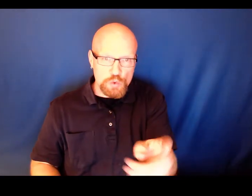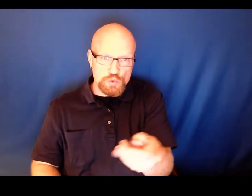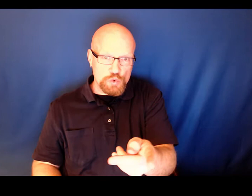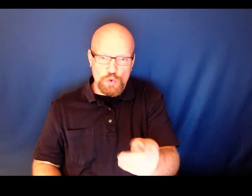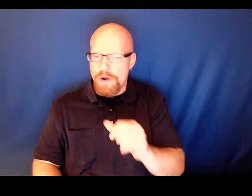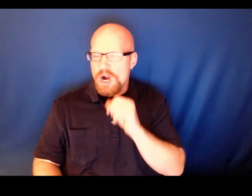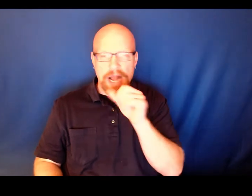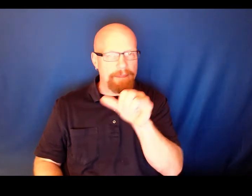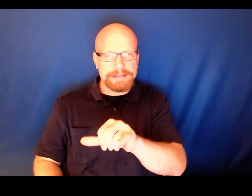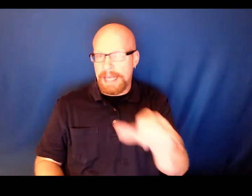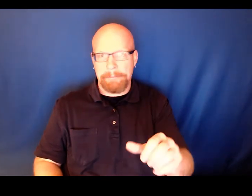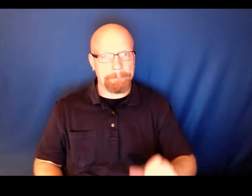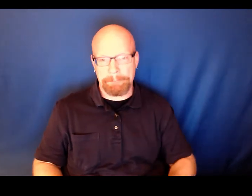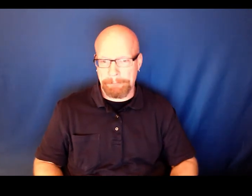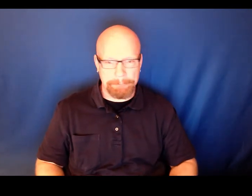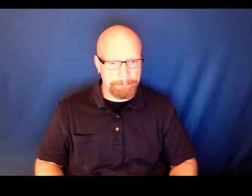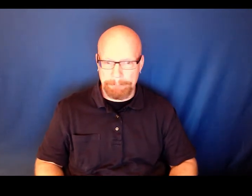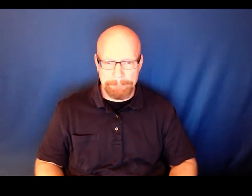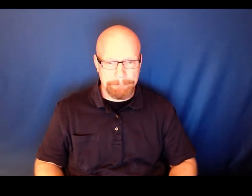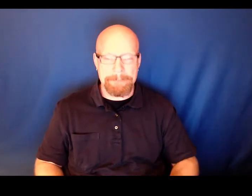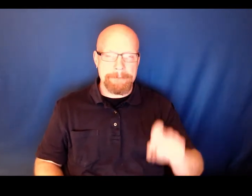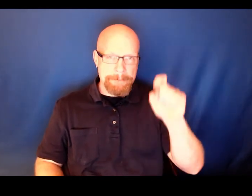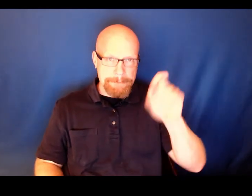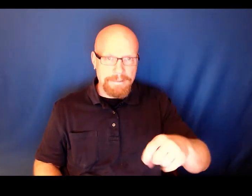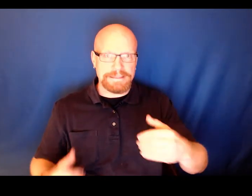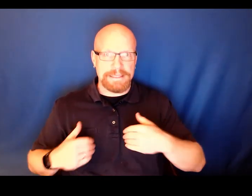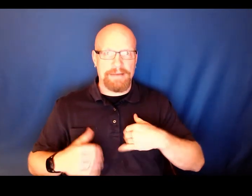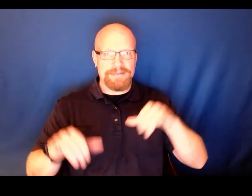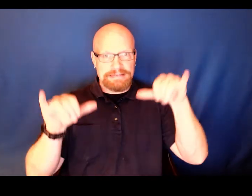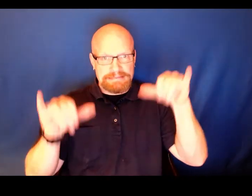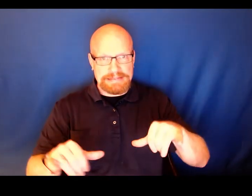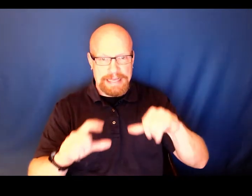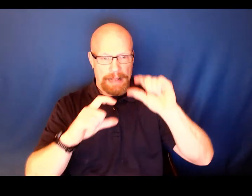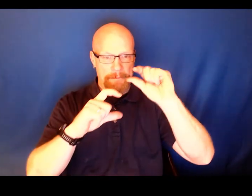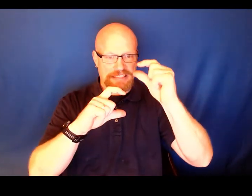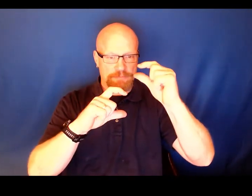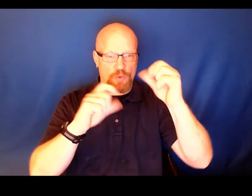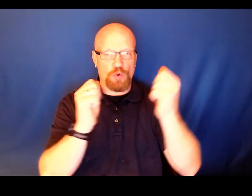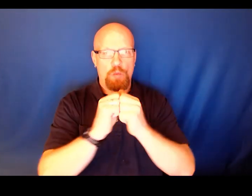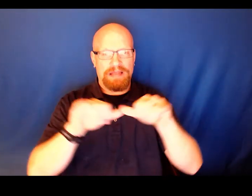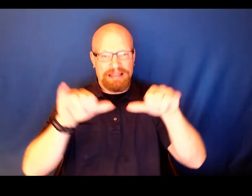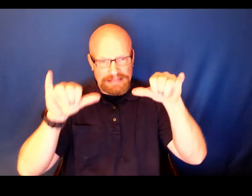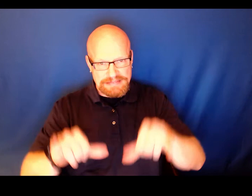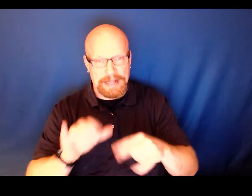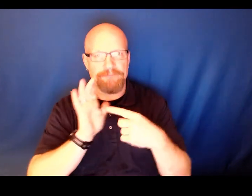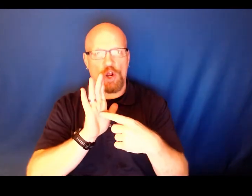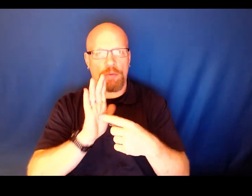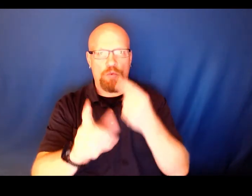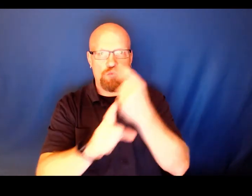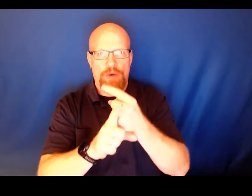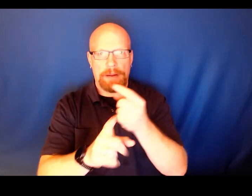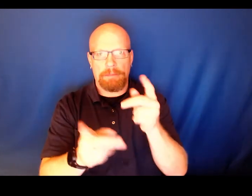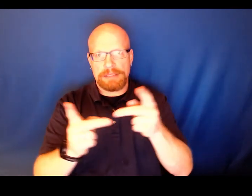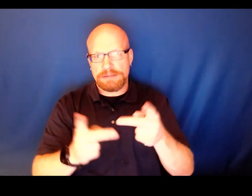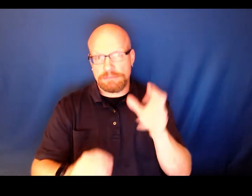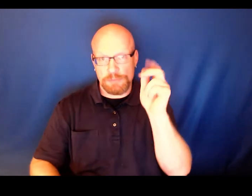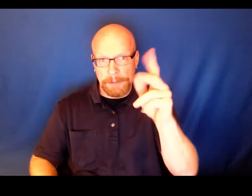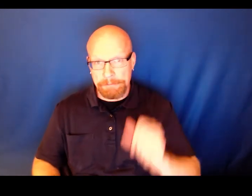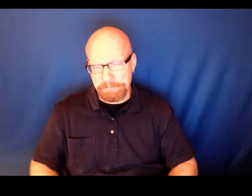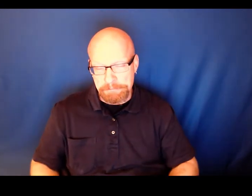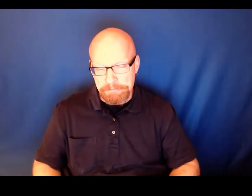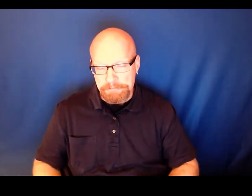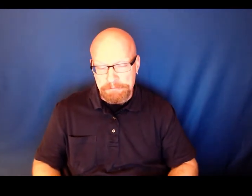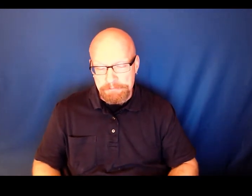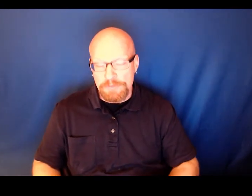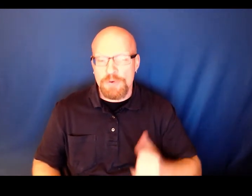Those two terms are not like. You must have the variables matching with the same exponents on